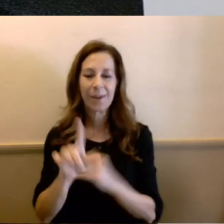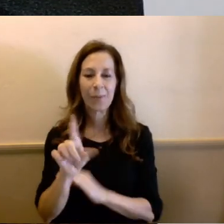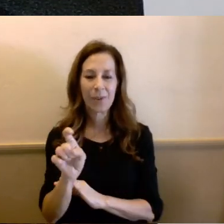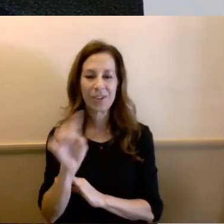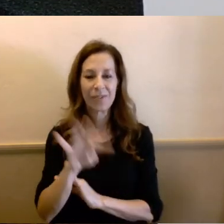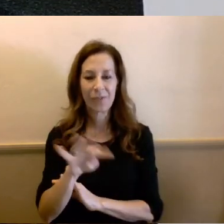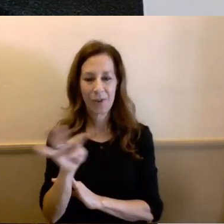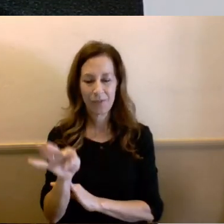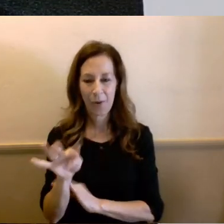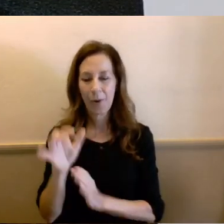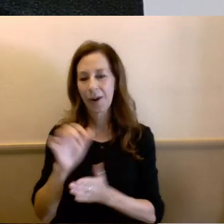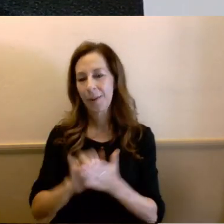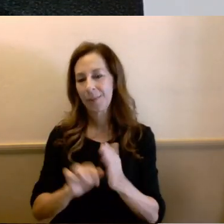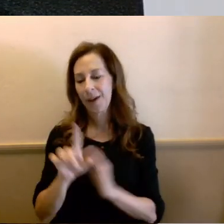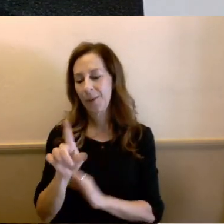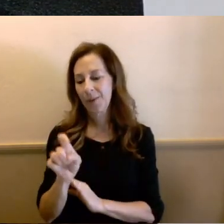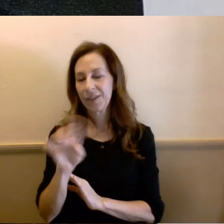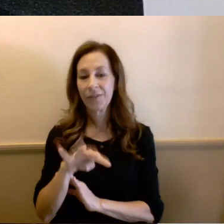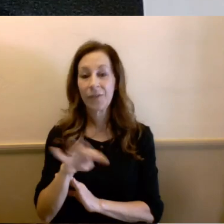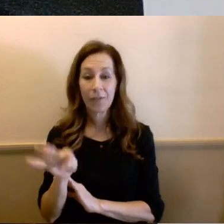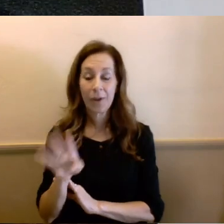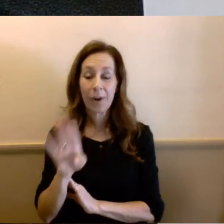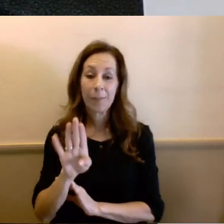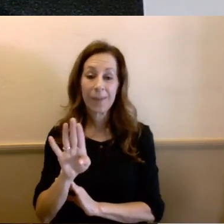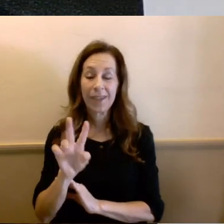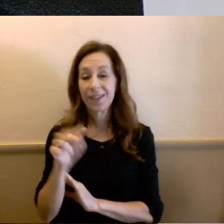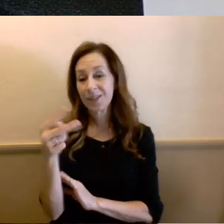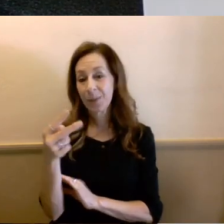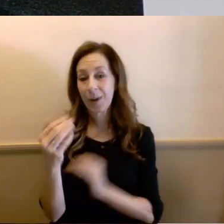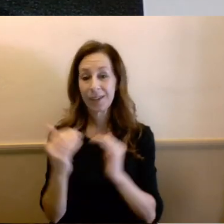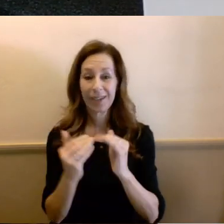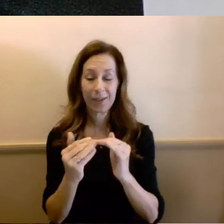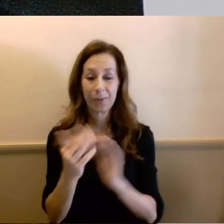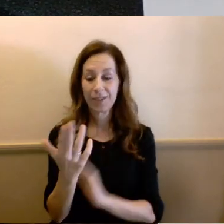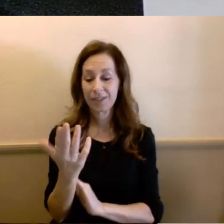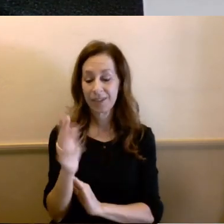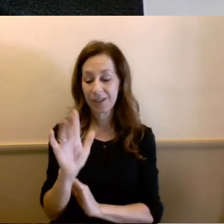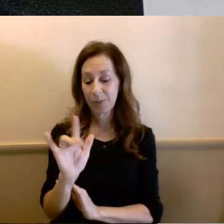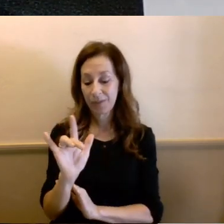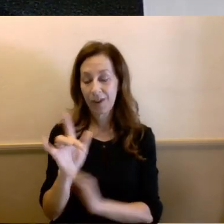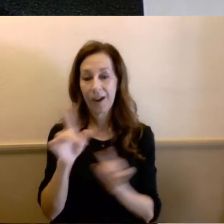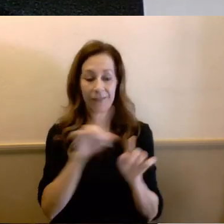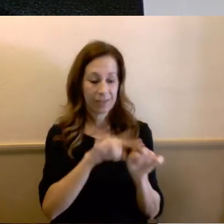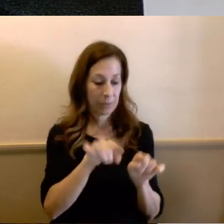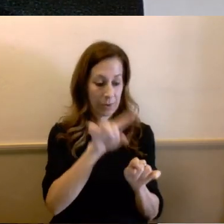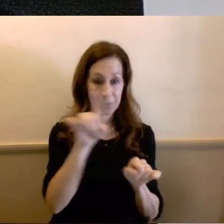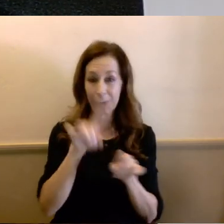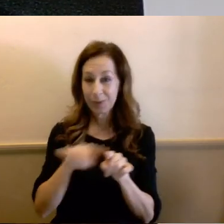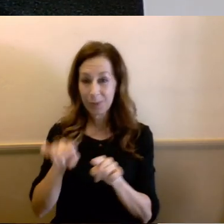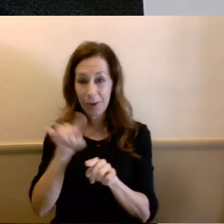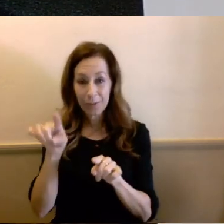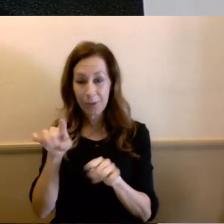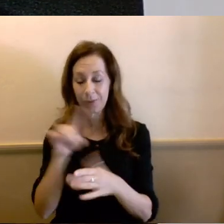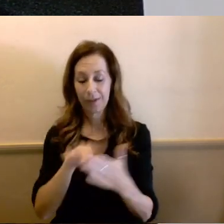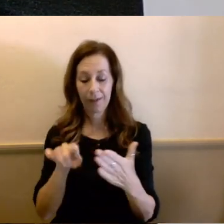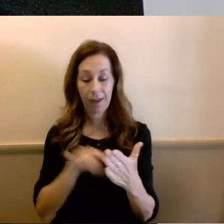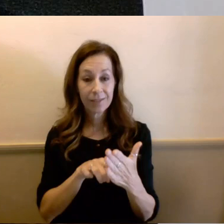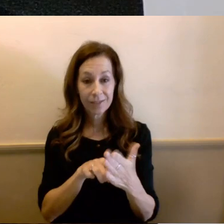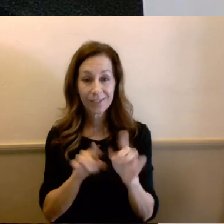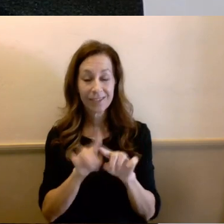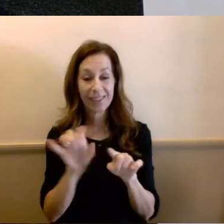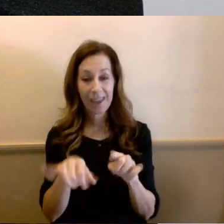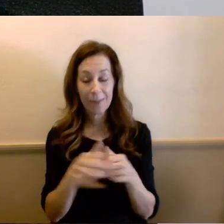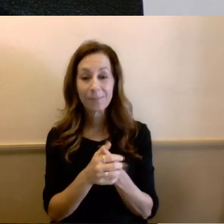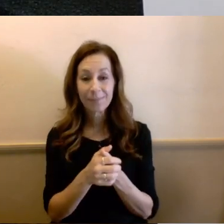Minus 144 minus 144. B squared equals 25. Square root. That